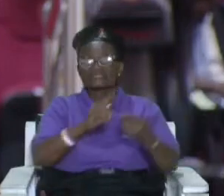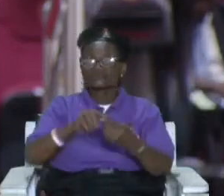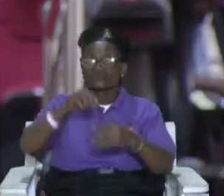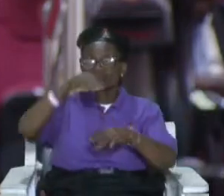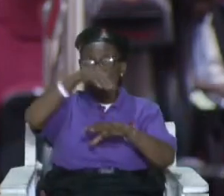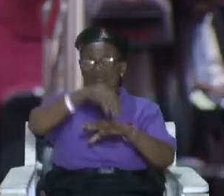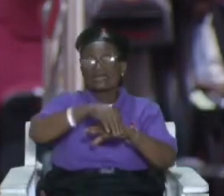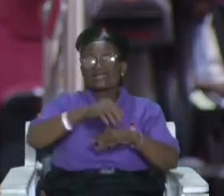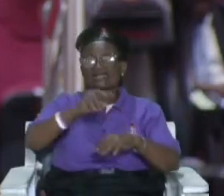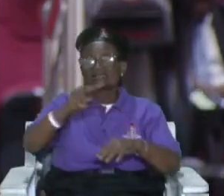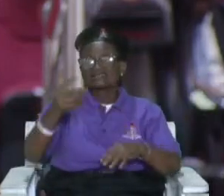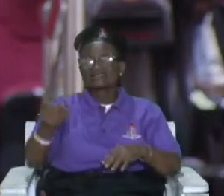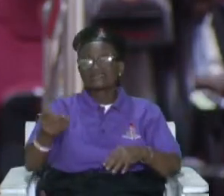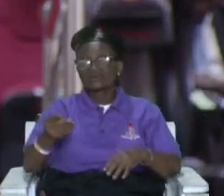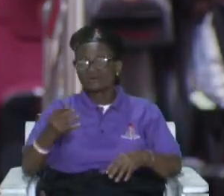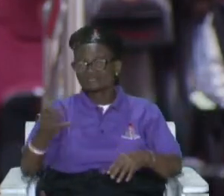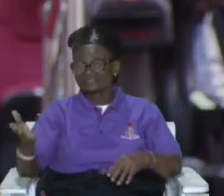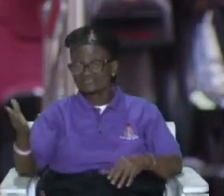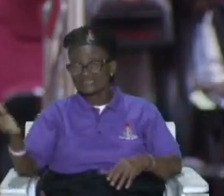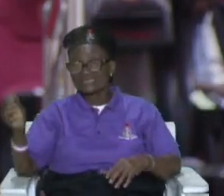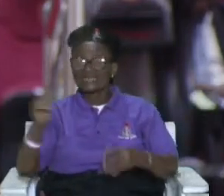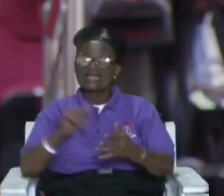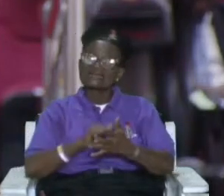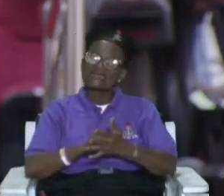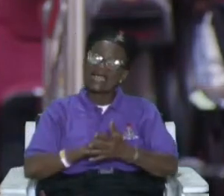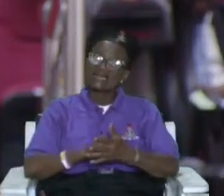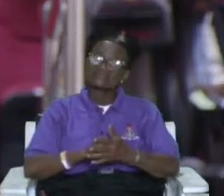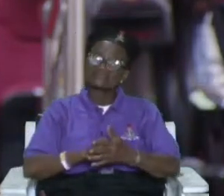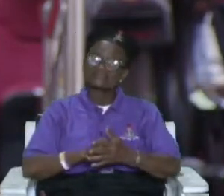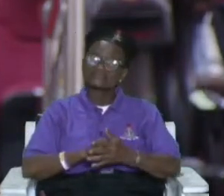The second thing that,